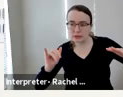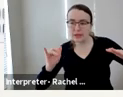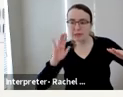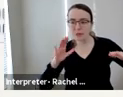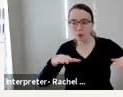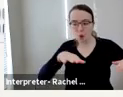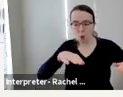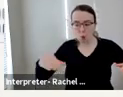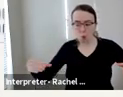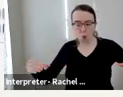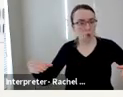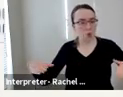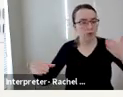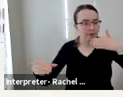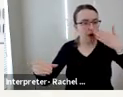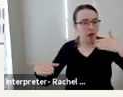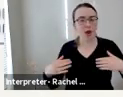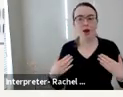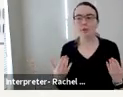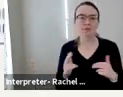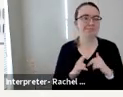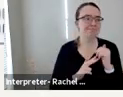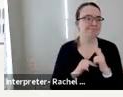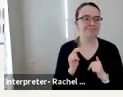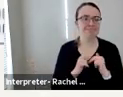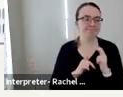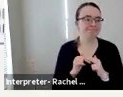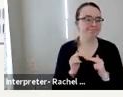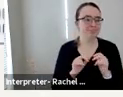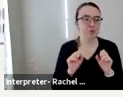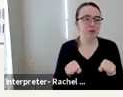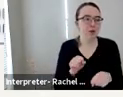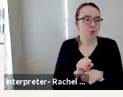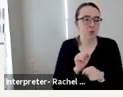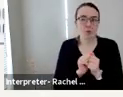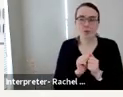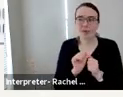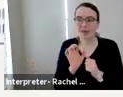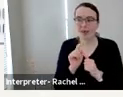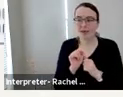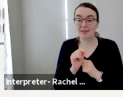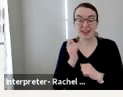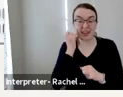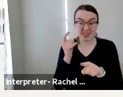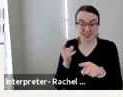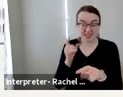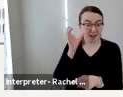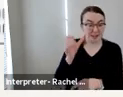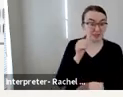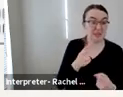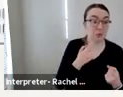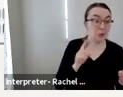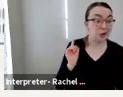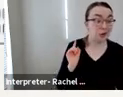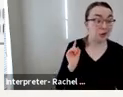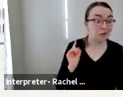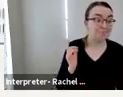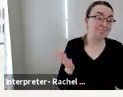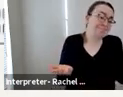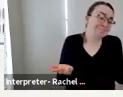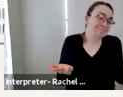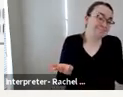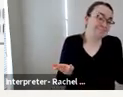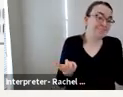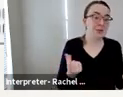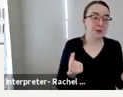together, right? And then you just build it out and you work with it. And if this concept doesn't work, you do a new